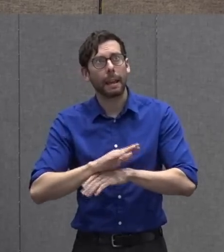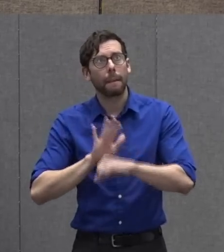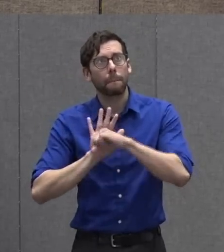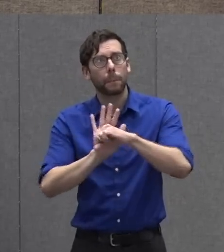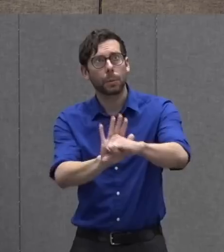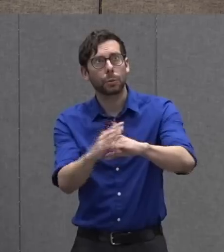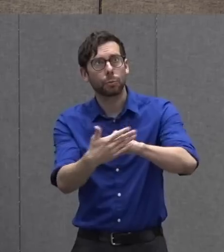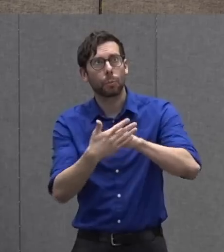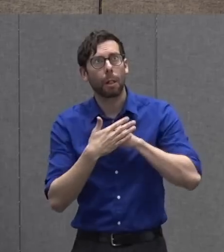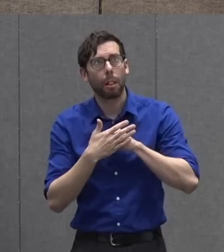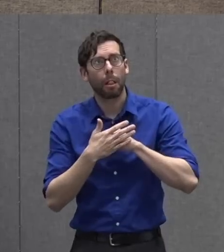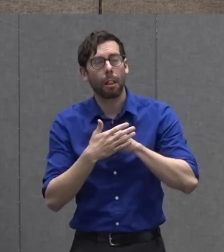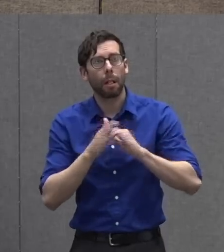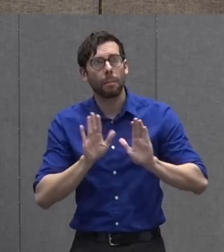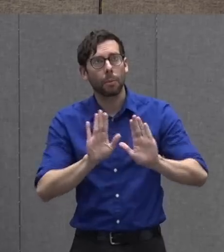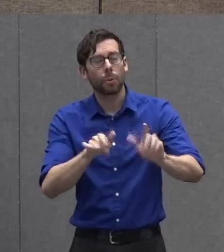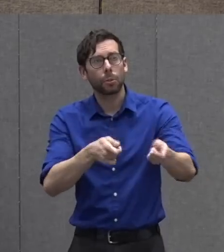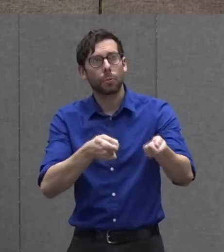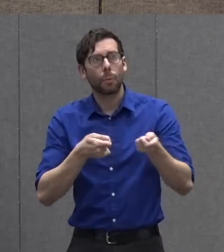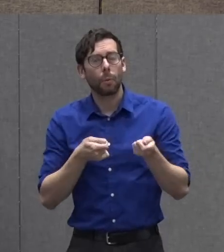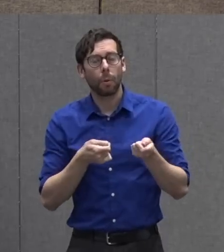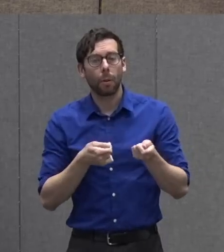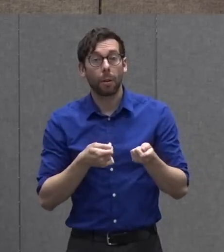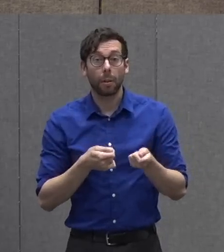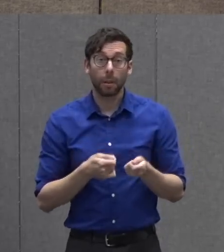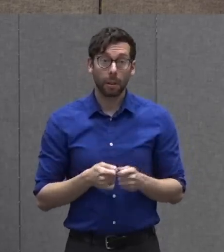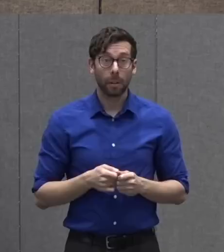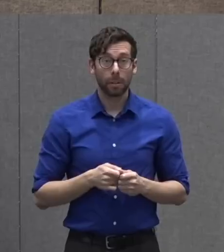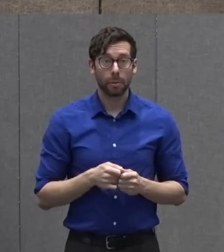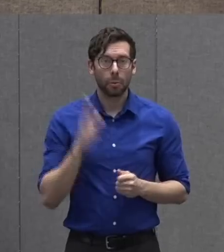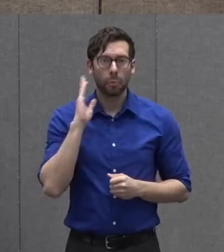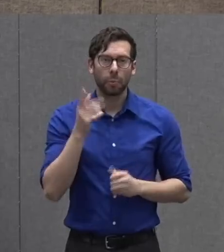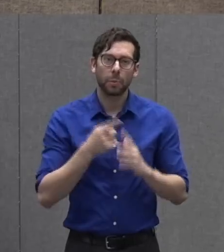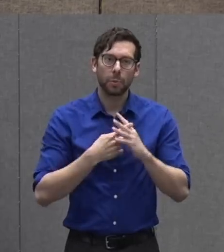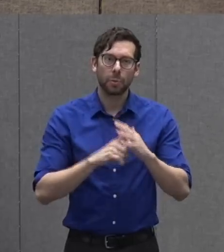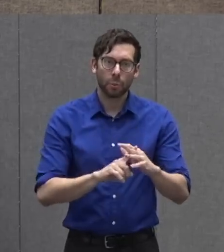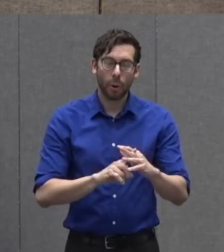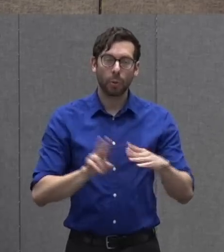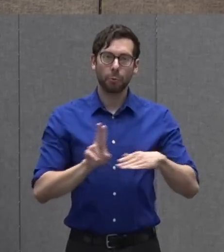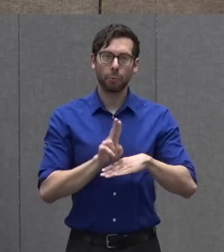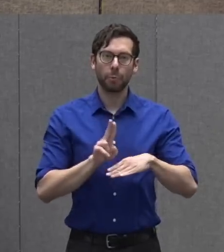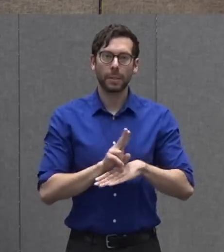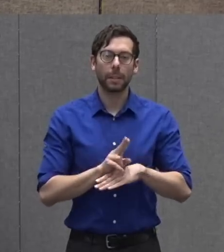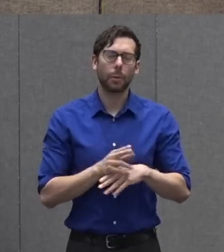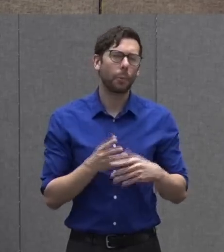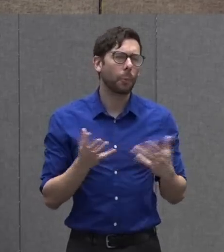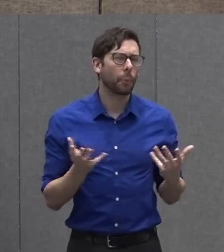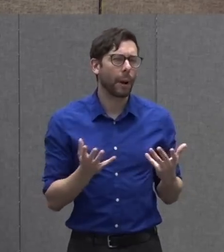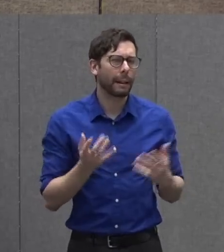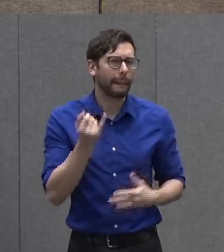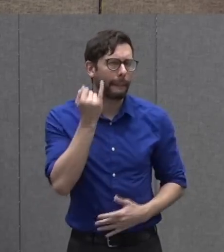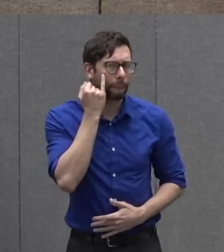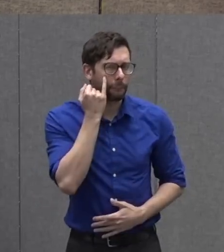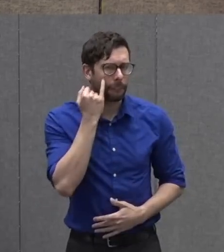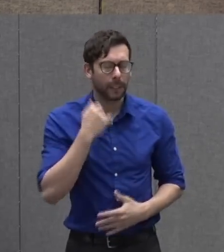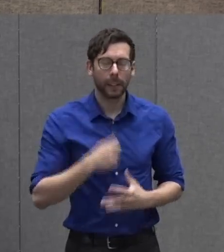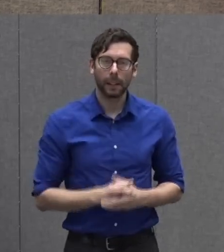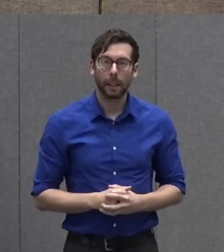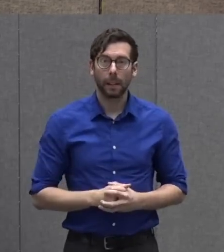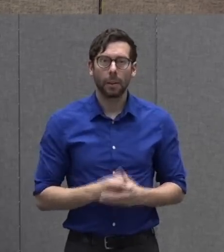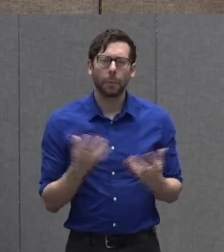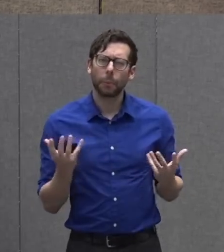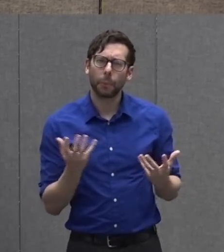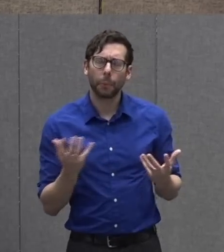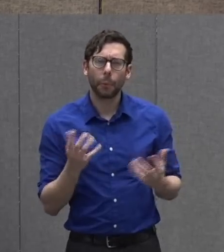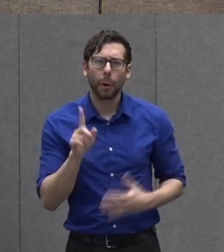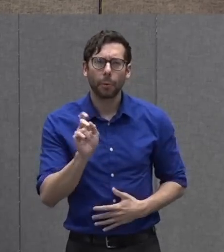and pulls? So let's start with a what if question. What question would you have about a push and a pull?